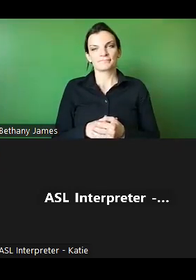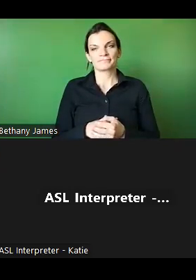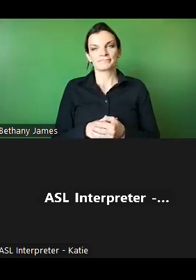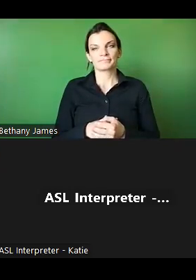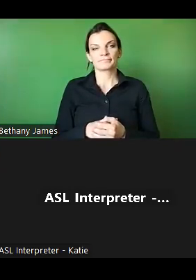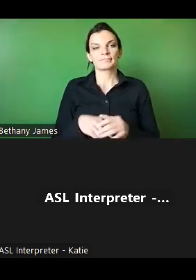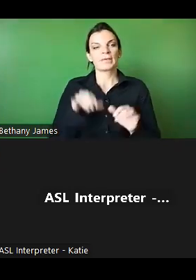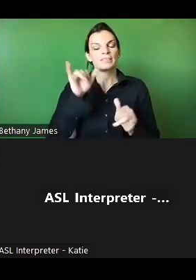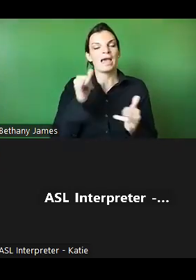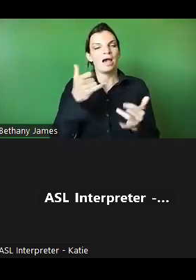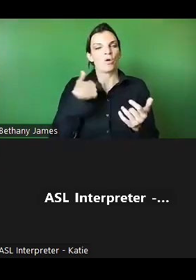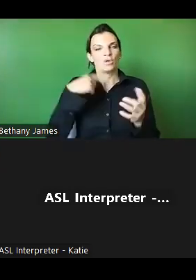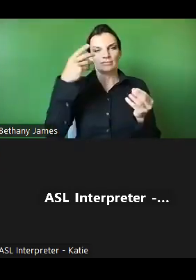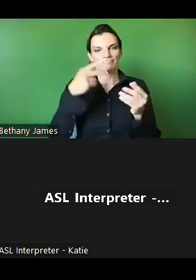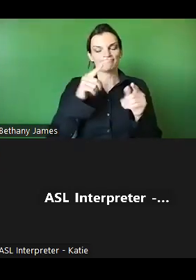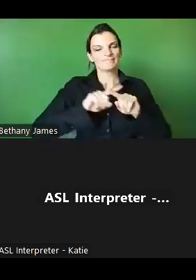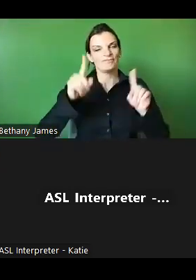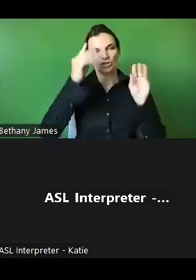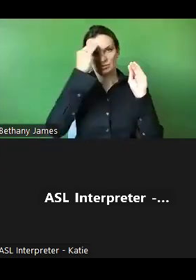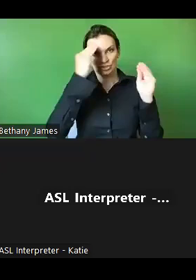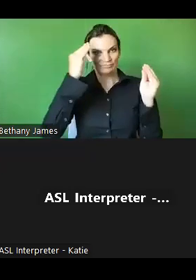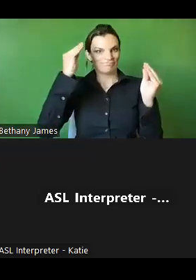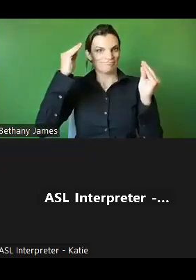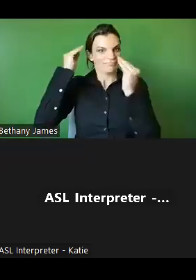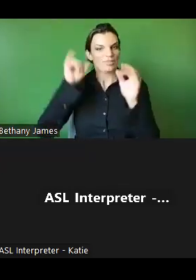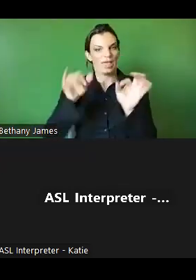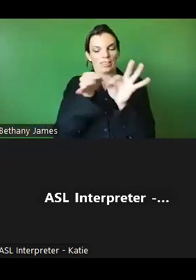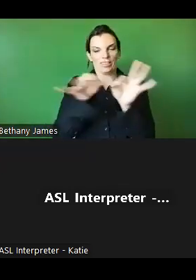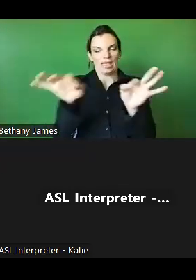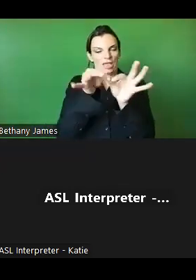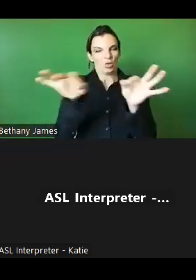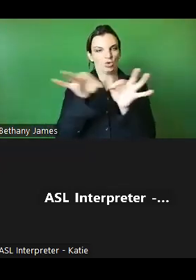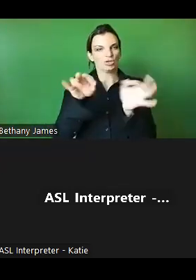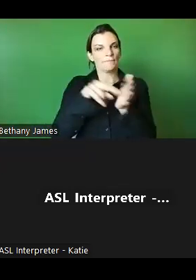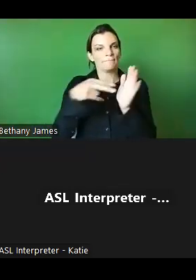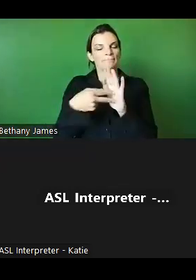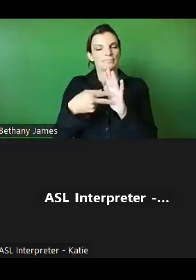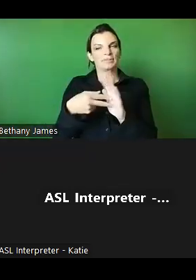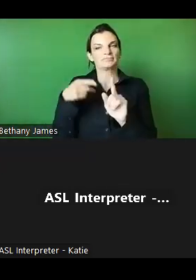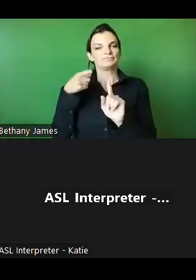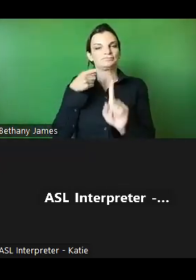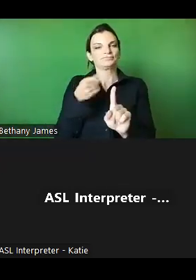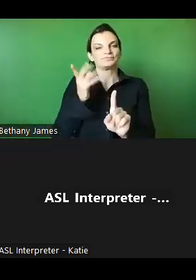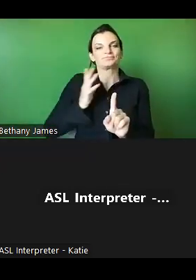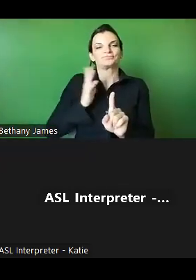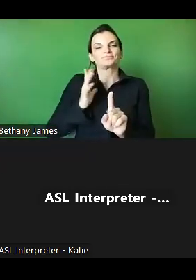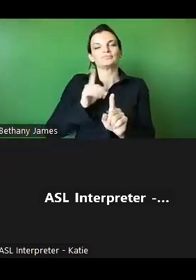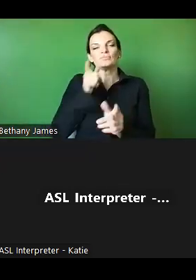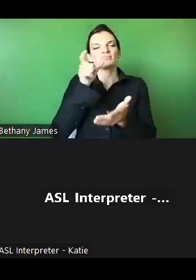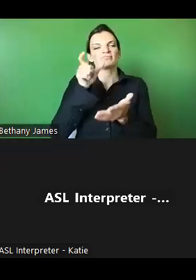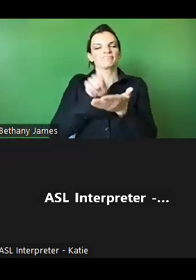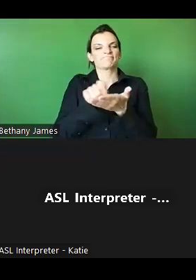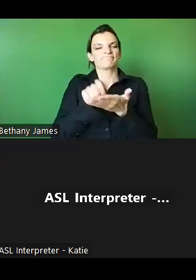those terms would certainly also be an example of this concept creep. And Haslam noted that, of course, concepts